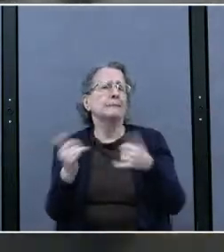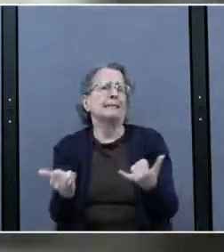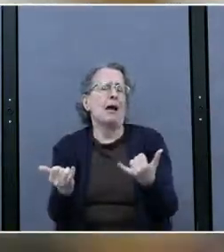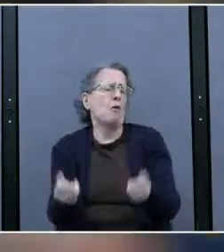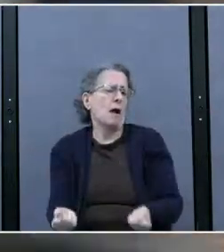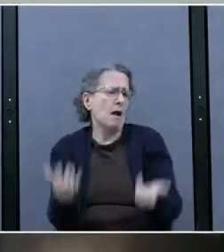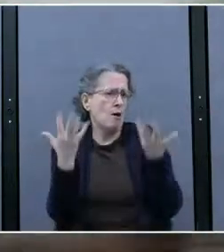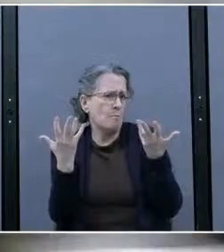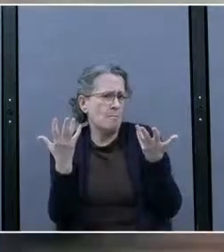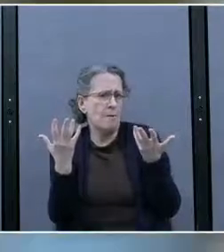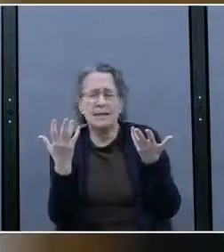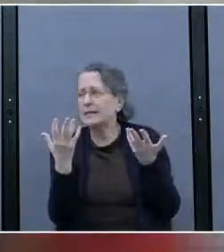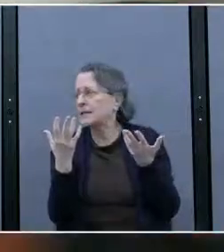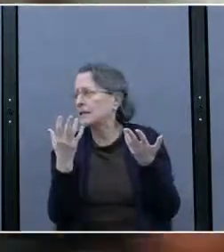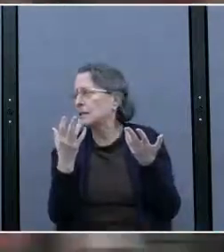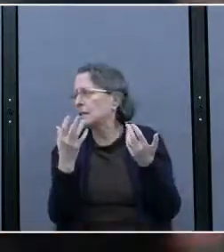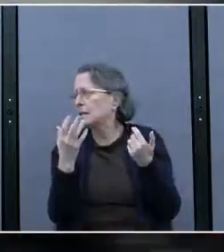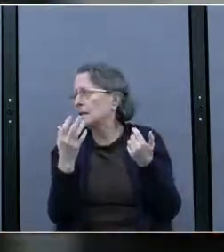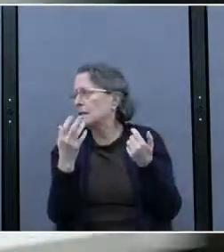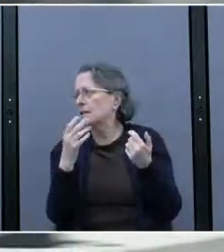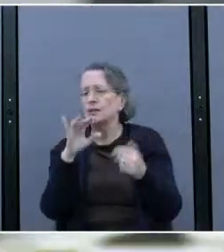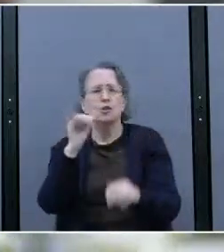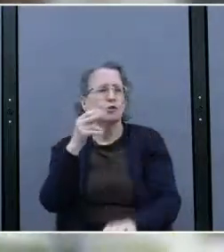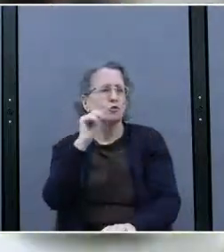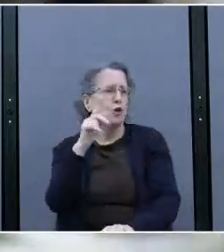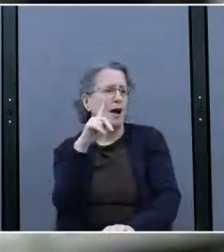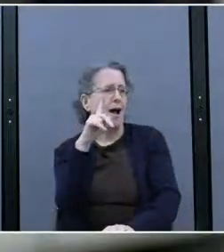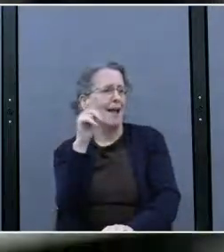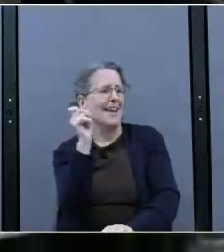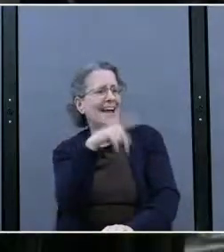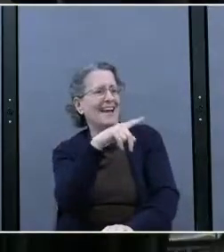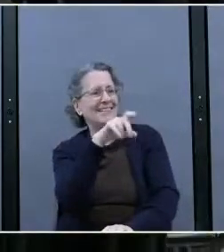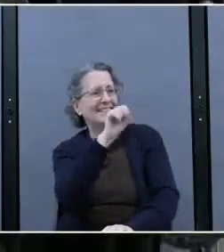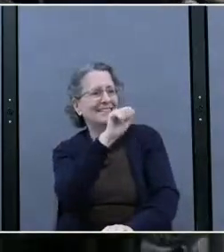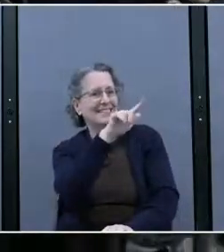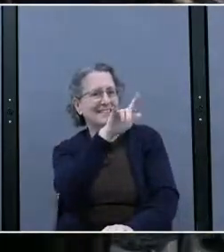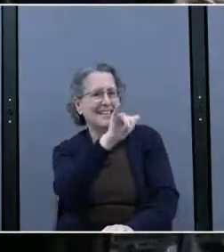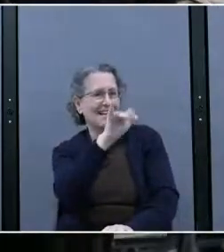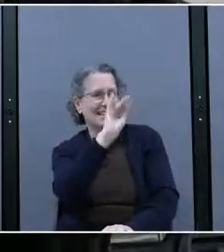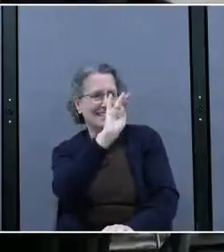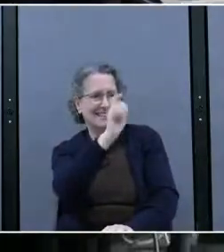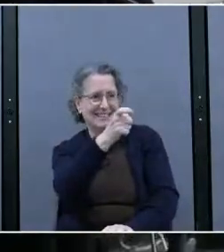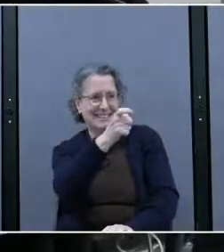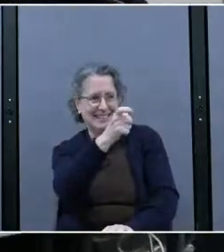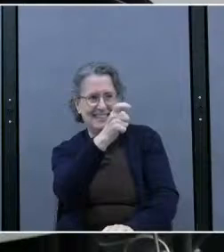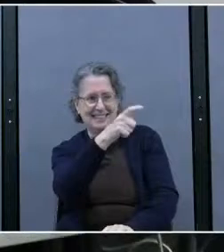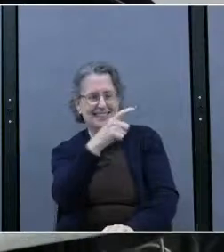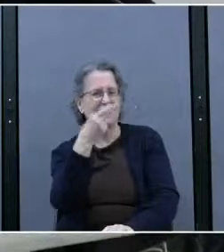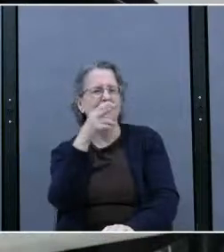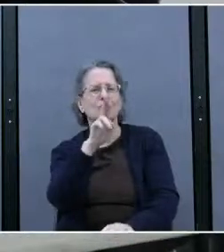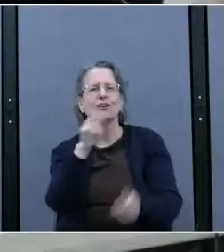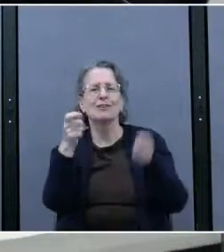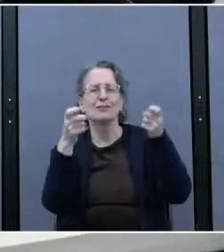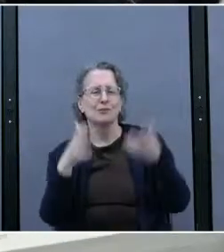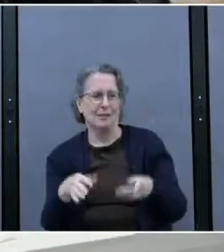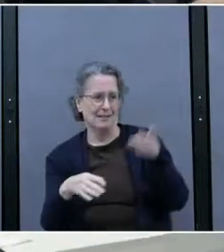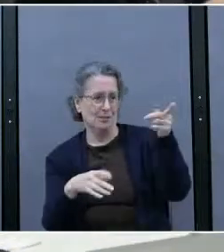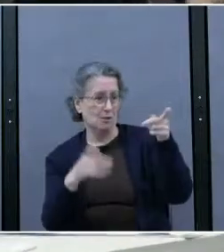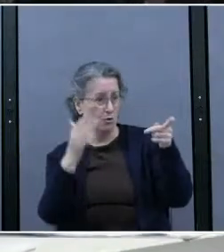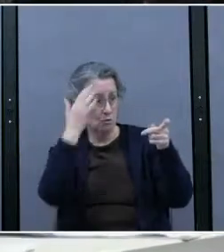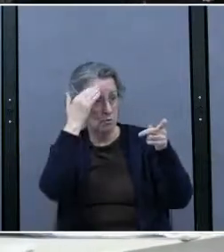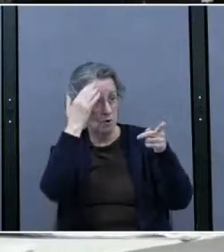I would interrogate Sally Nix if she knows that number off the top of her. Or an estimate?